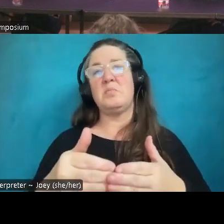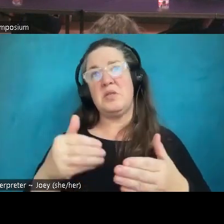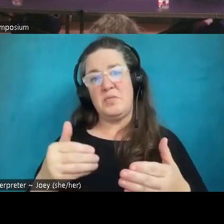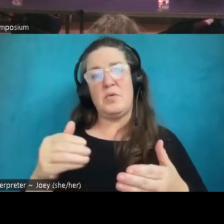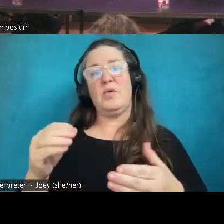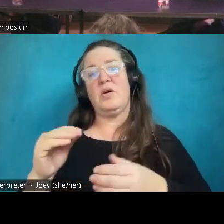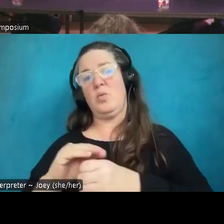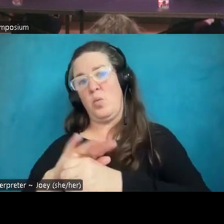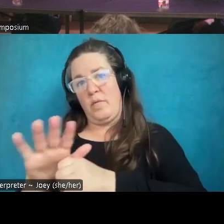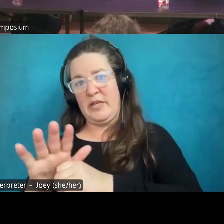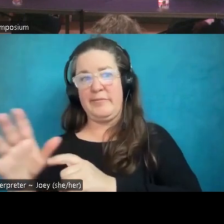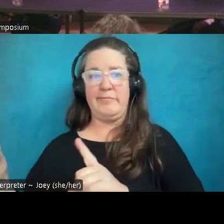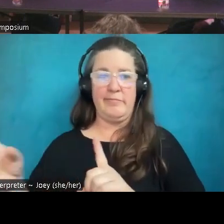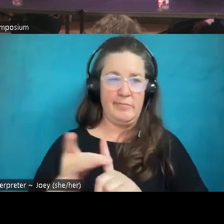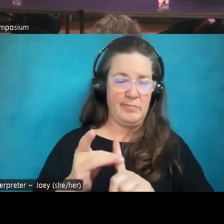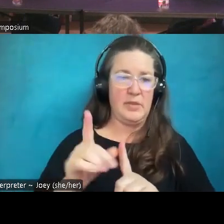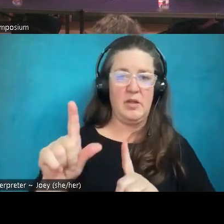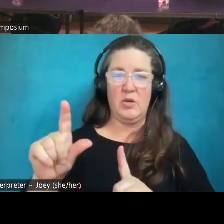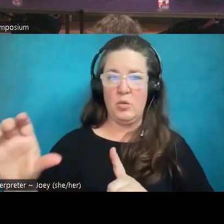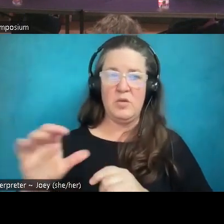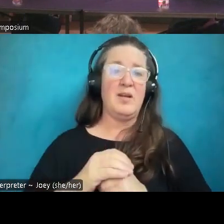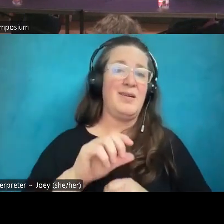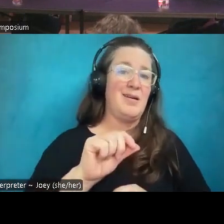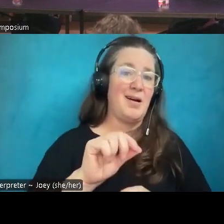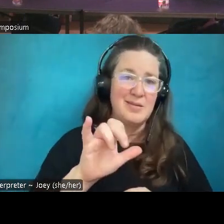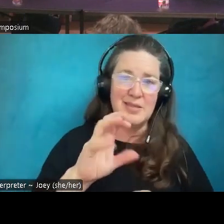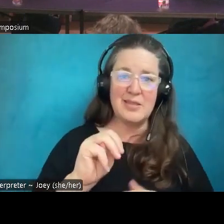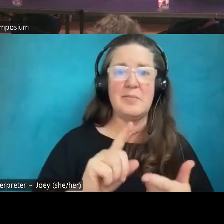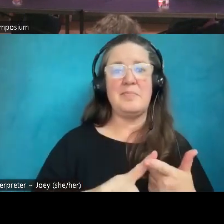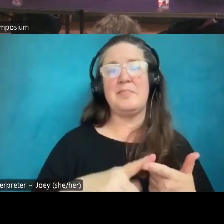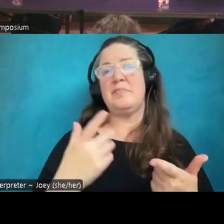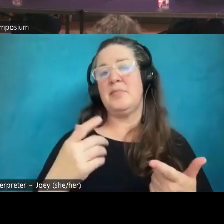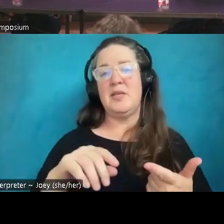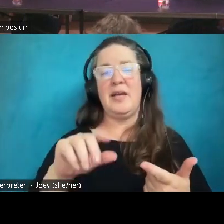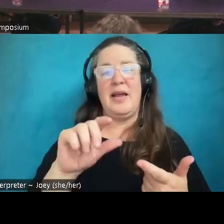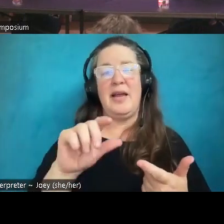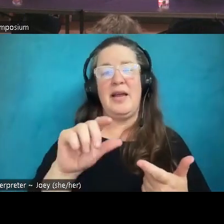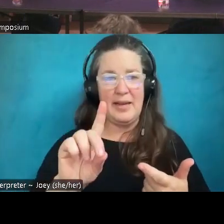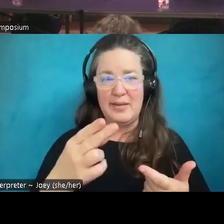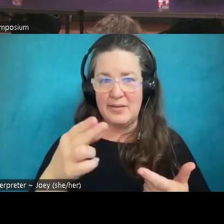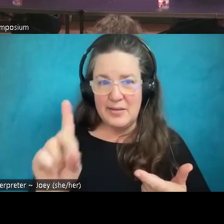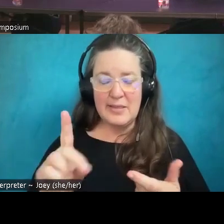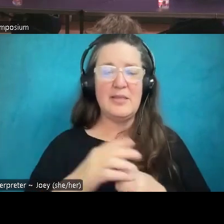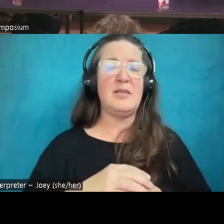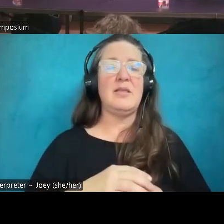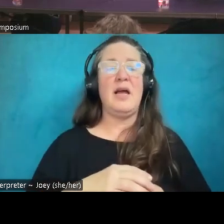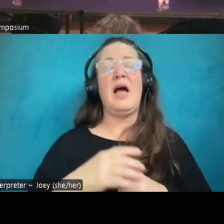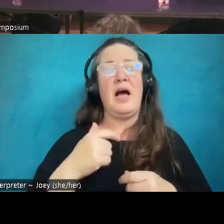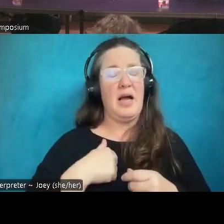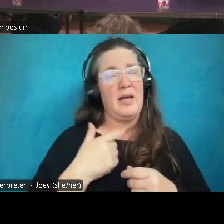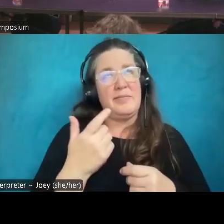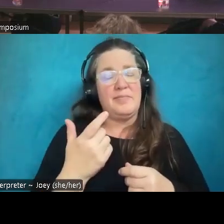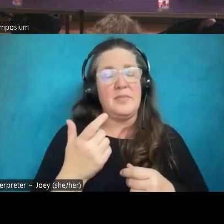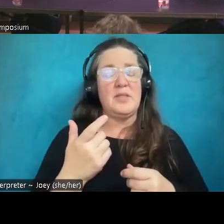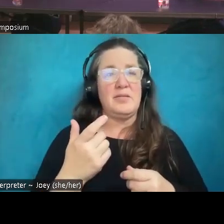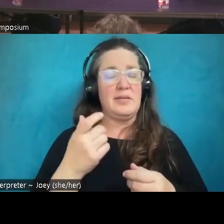neurodivergent diagnosis, you know, it seems like it's pretty common. I encourage them to continue managing whatever they were doing